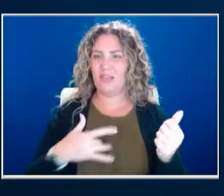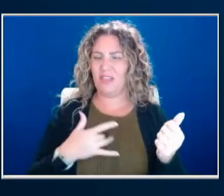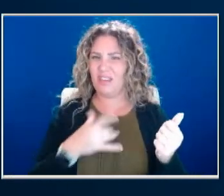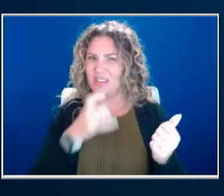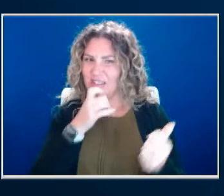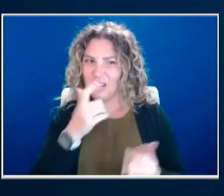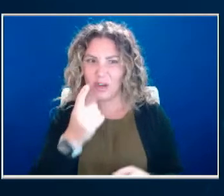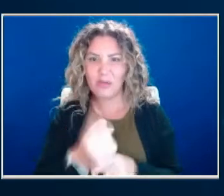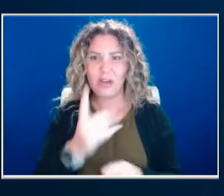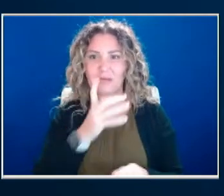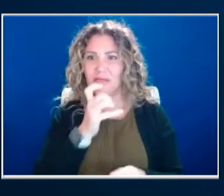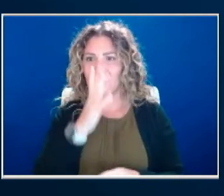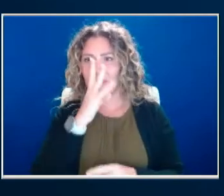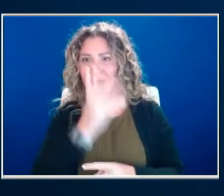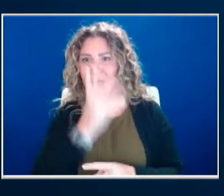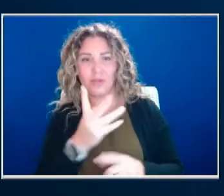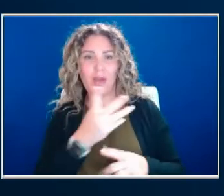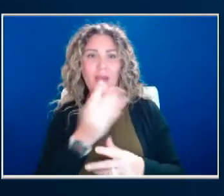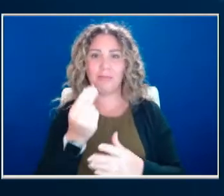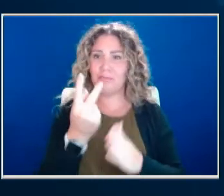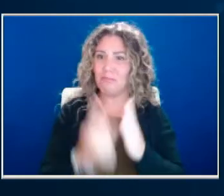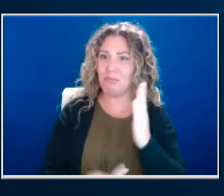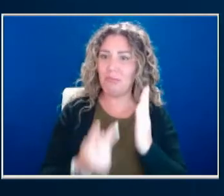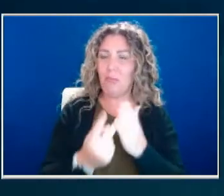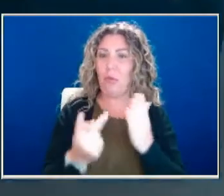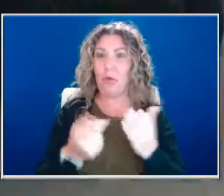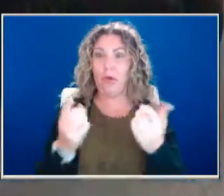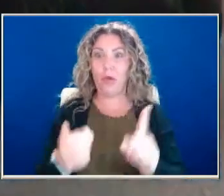didn't ignore it, and they both sprung into action.